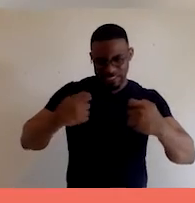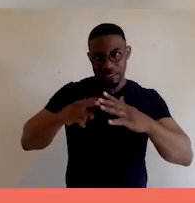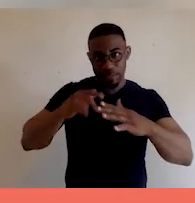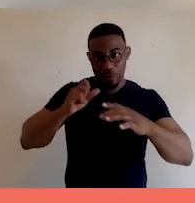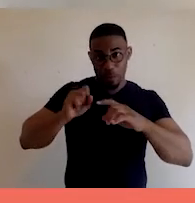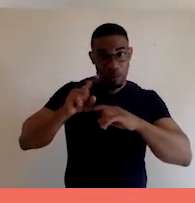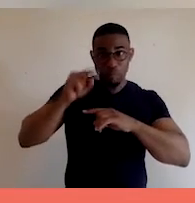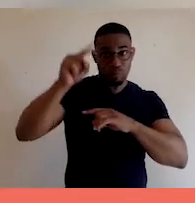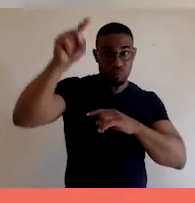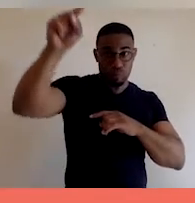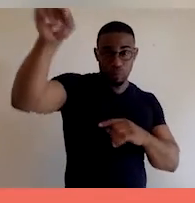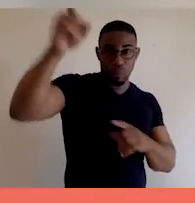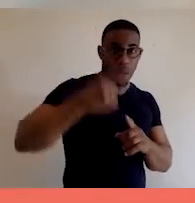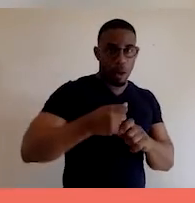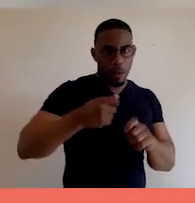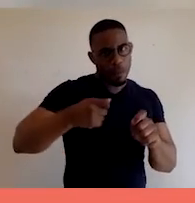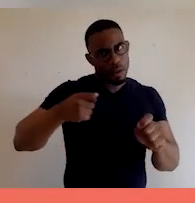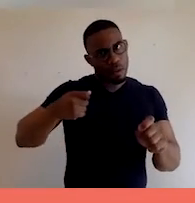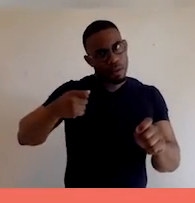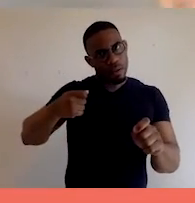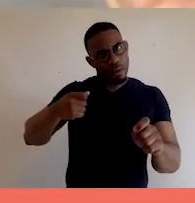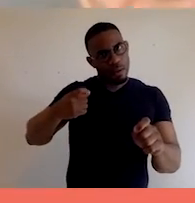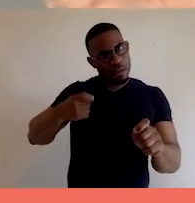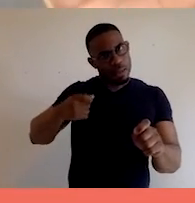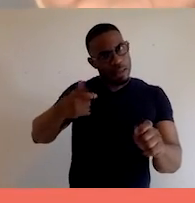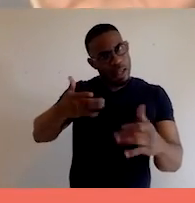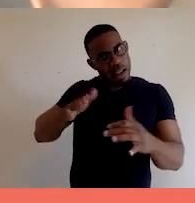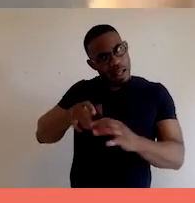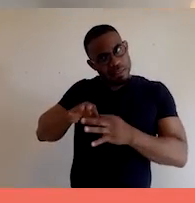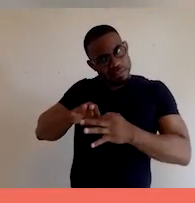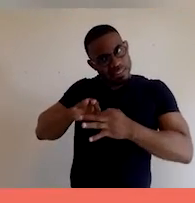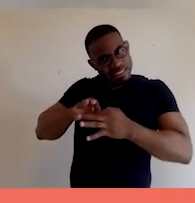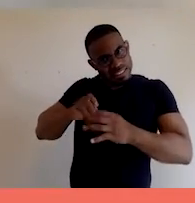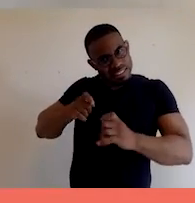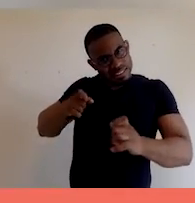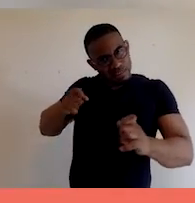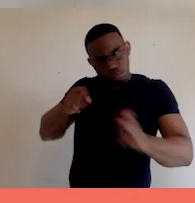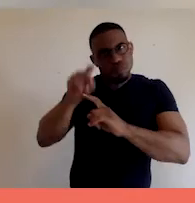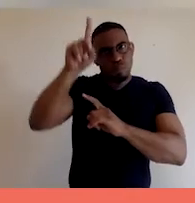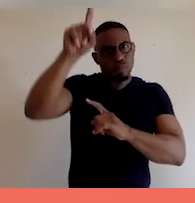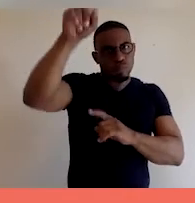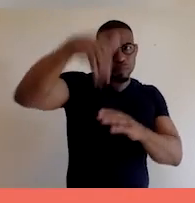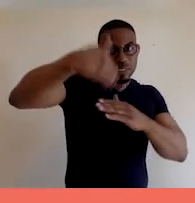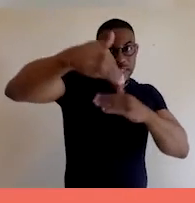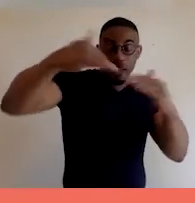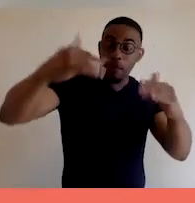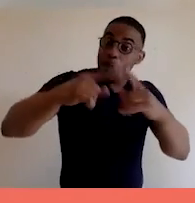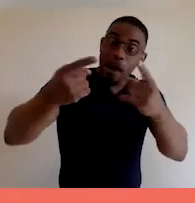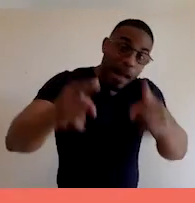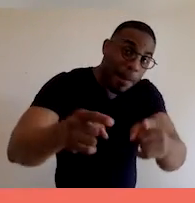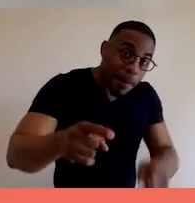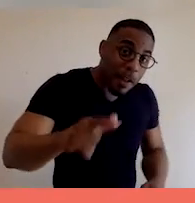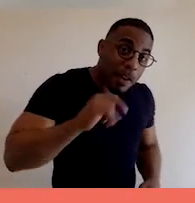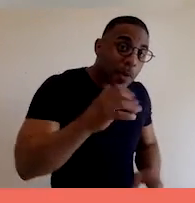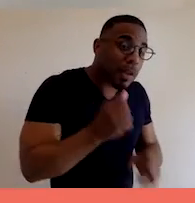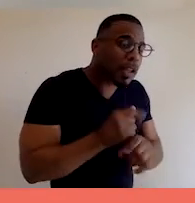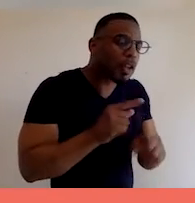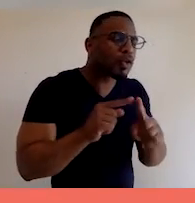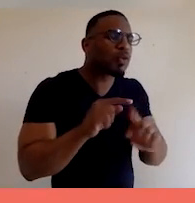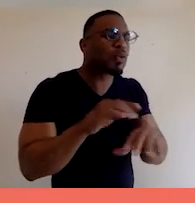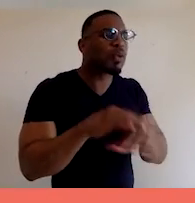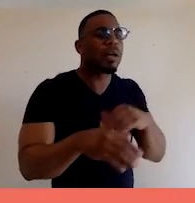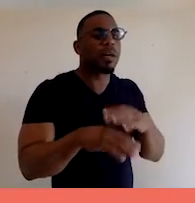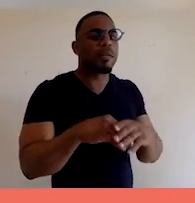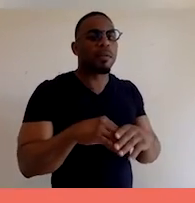to fling yourself, right? Pull yourself back. Allow that tension, and it'll catapult you to the next level. But what happens, don't get too